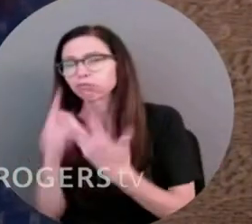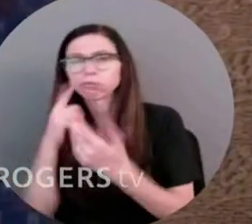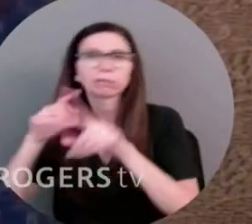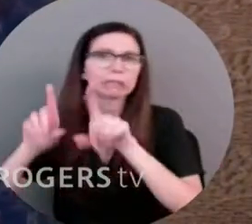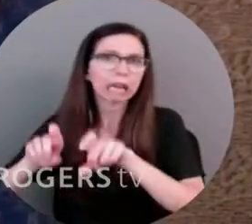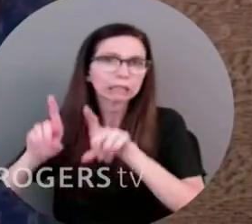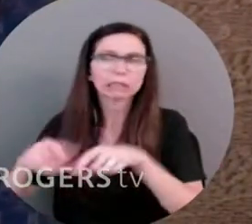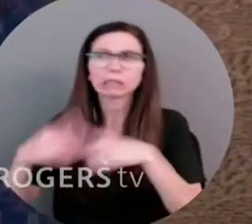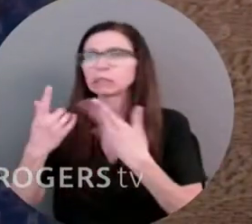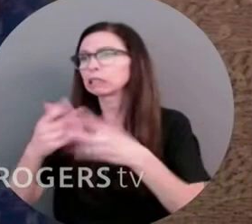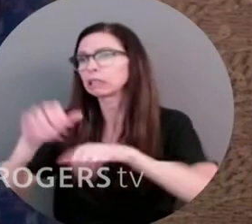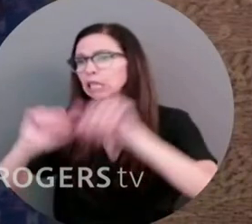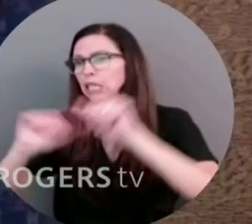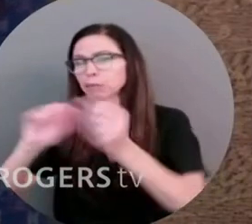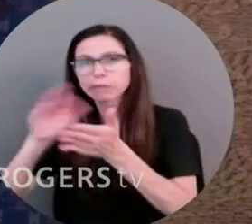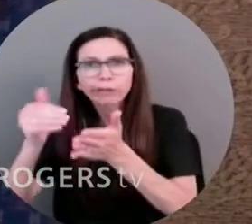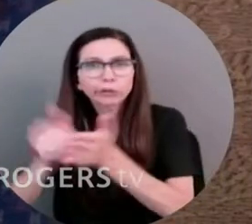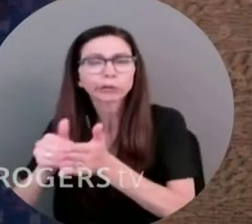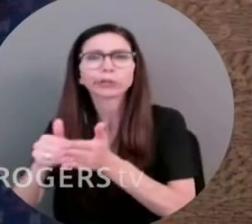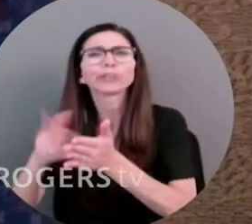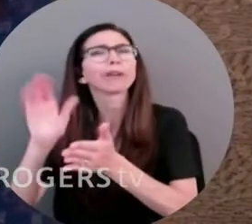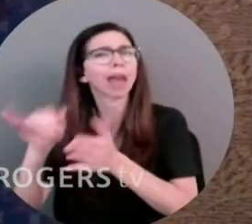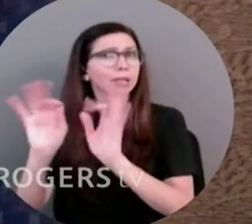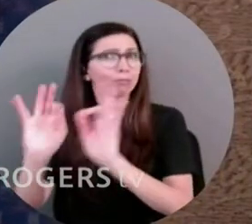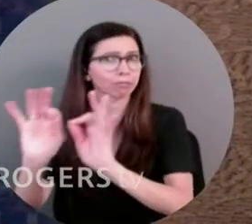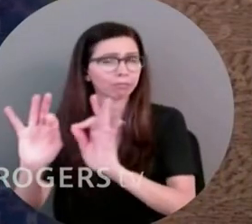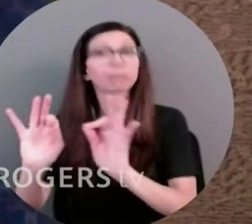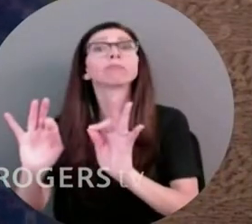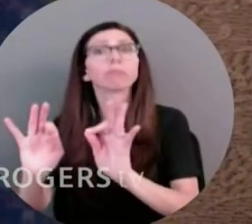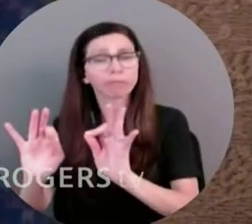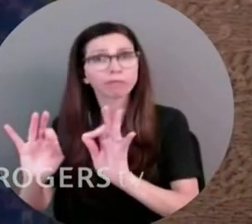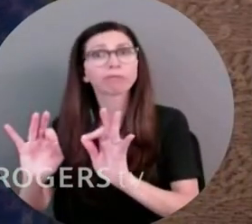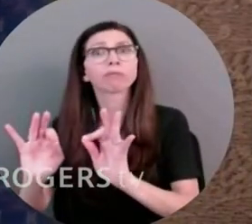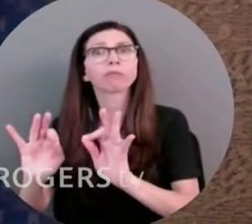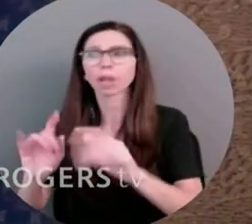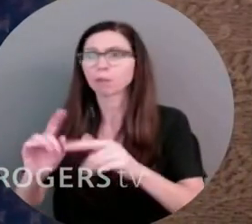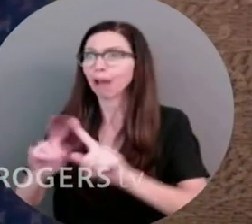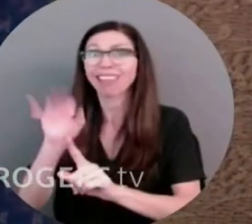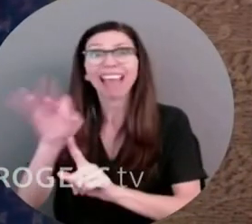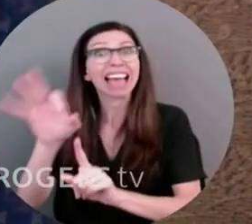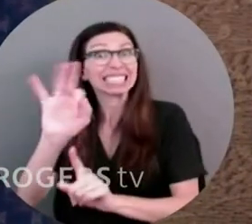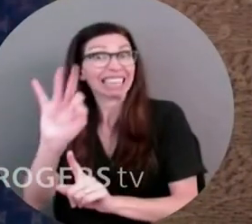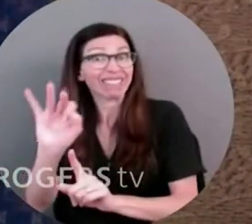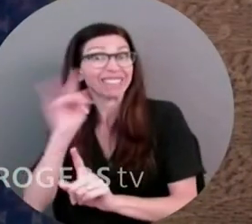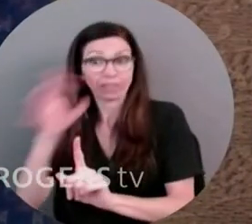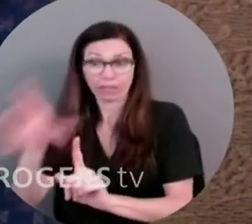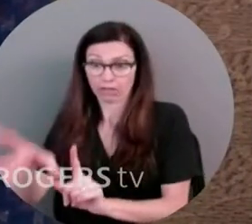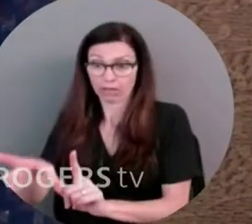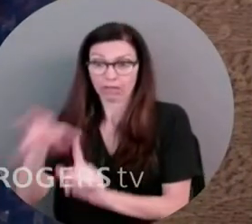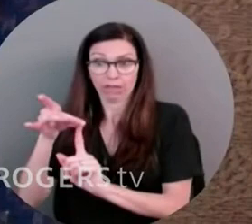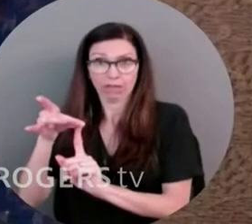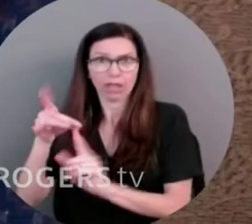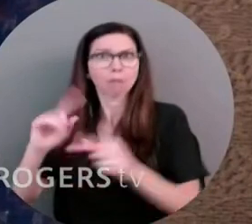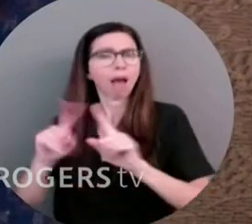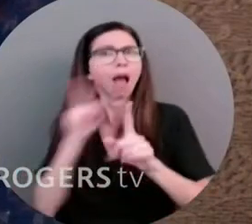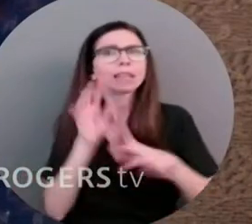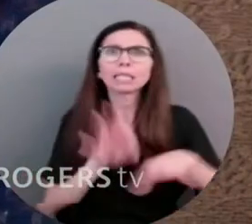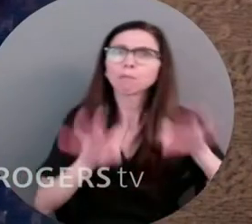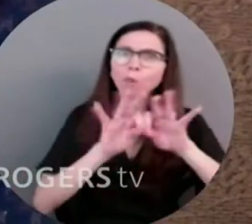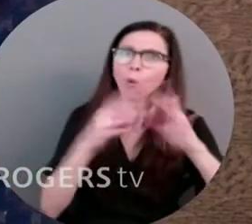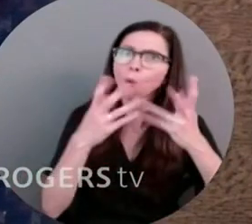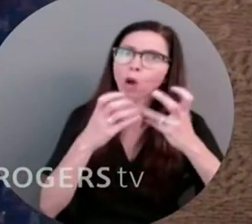assessment centers, that only comes into play once someone gets infected, but what's most important is to prevent infection in the first place, I